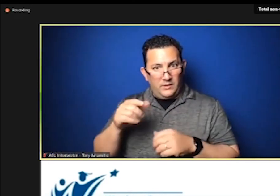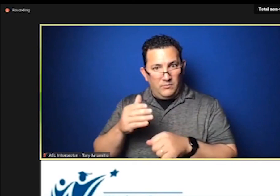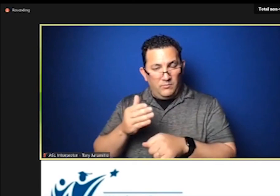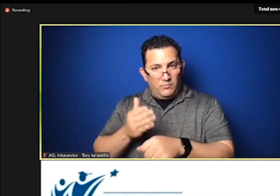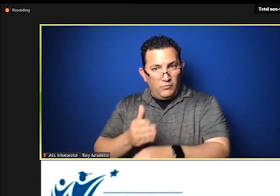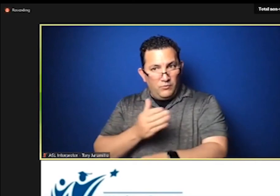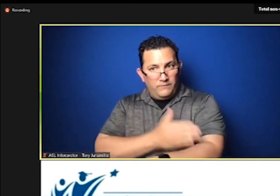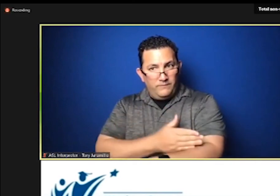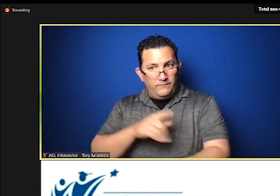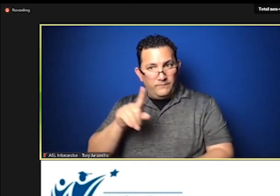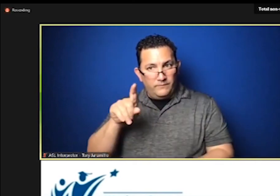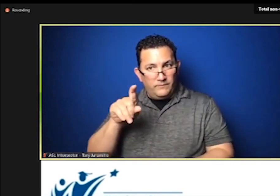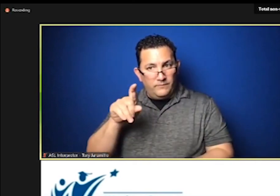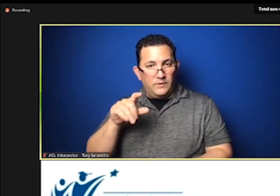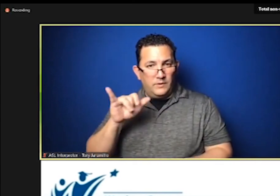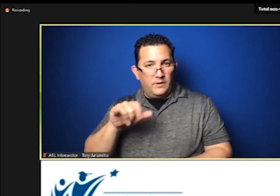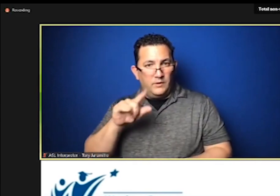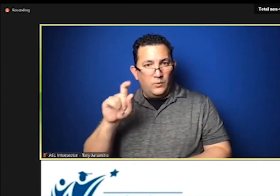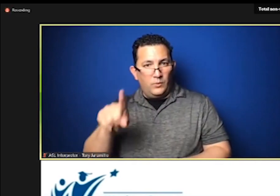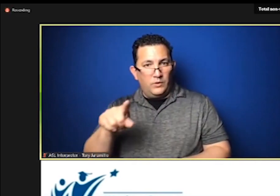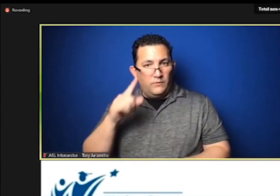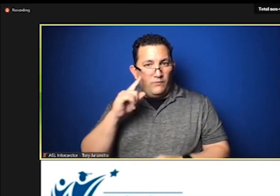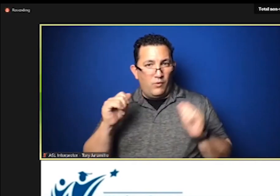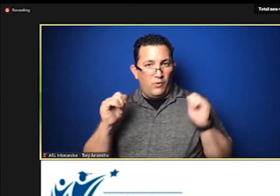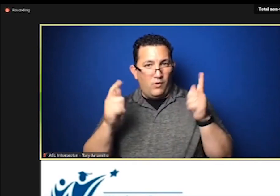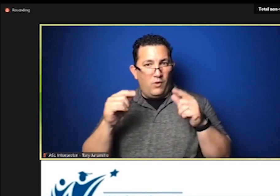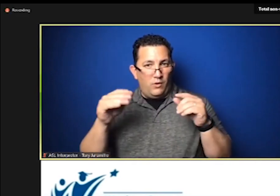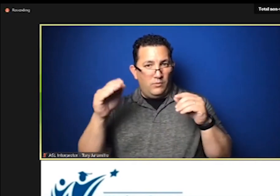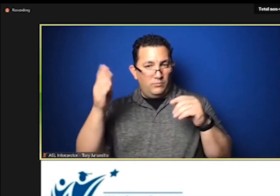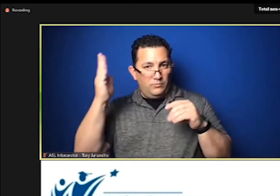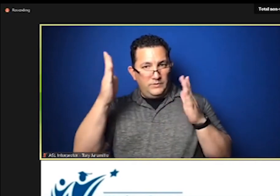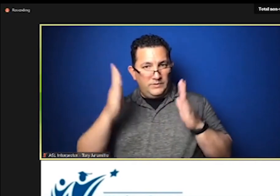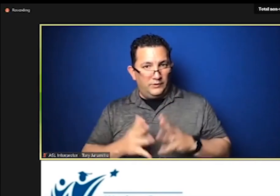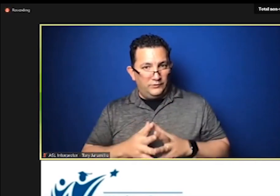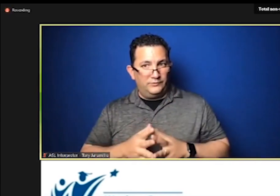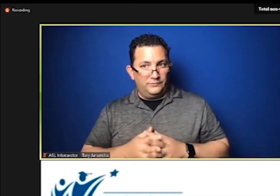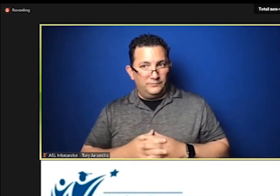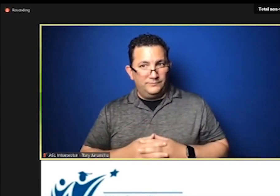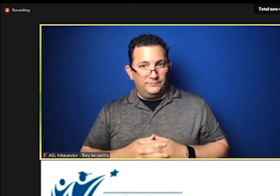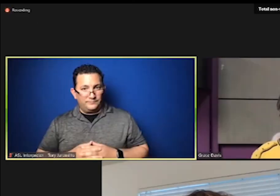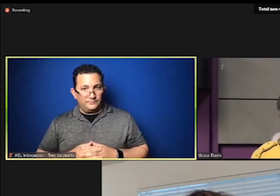think this may be a question for all of our presenters.